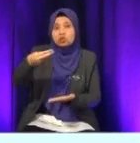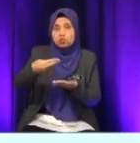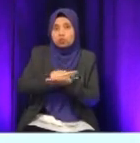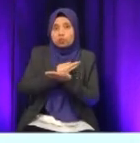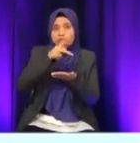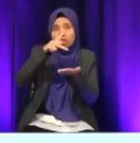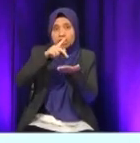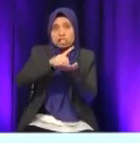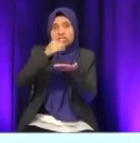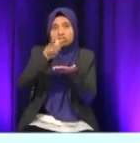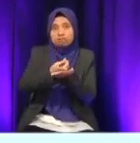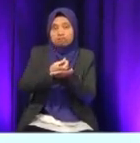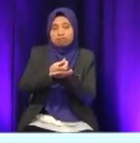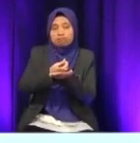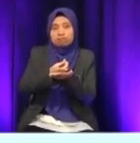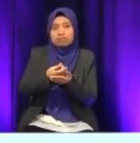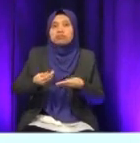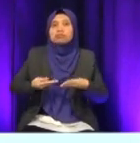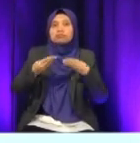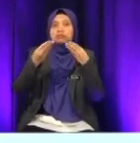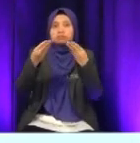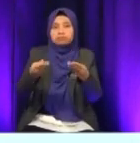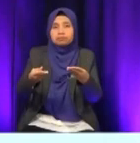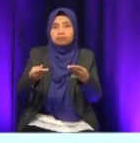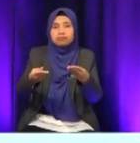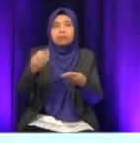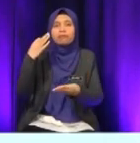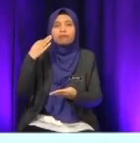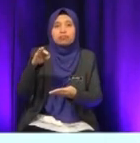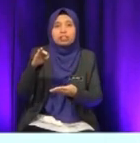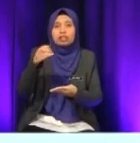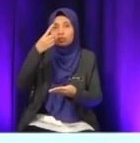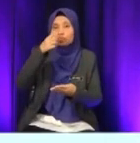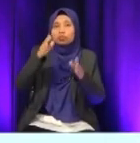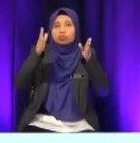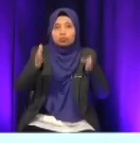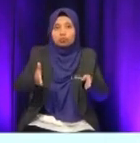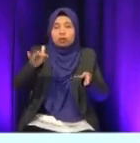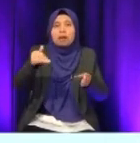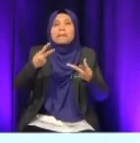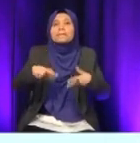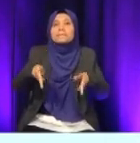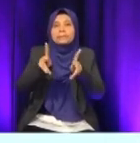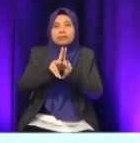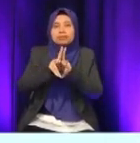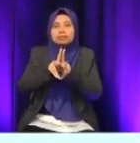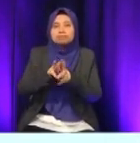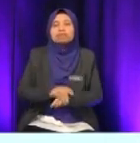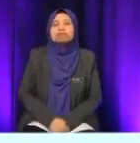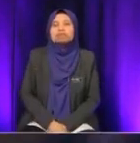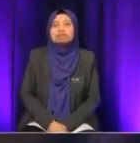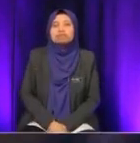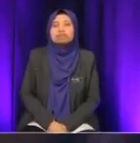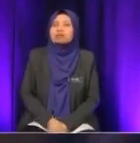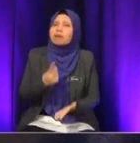and food are supplied and distributed freely to people in need. Okay, so do you think